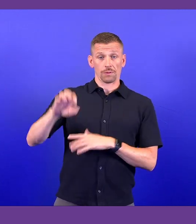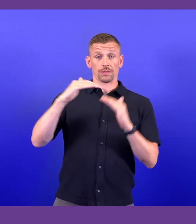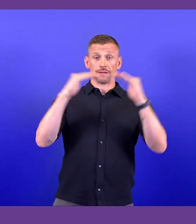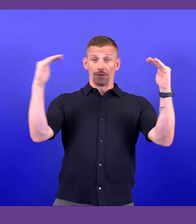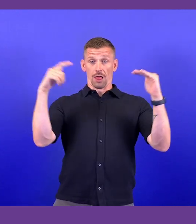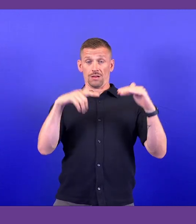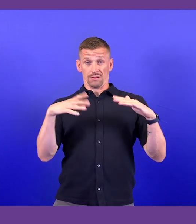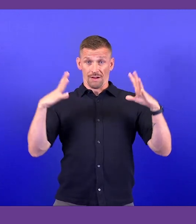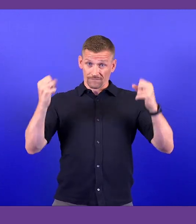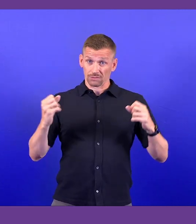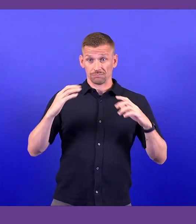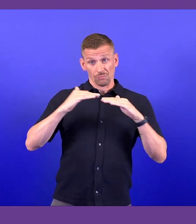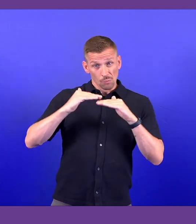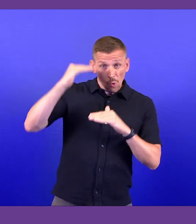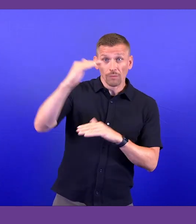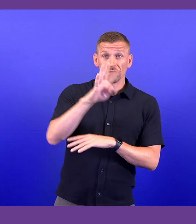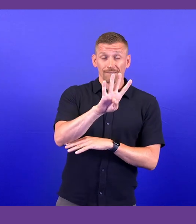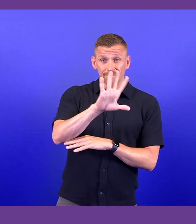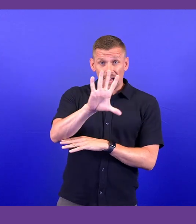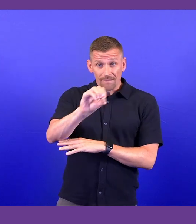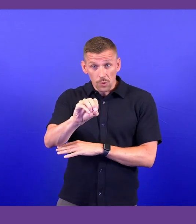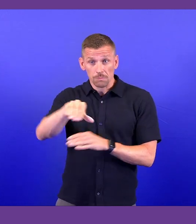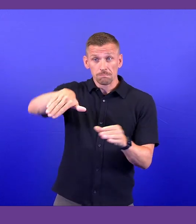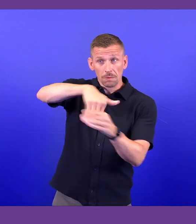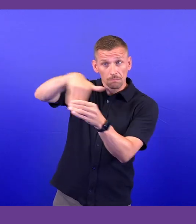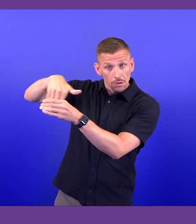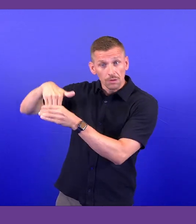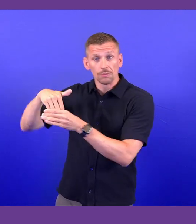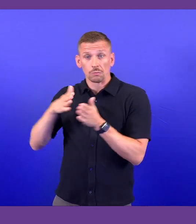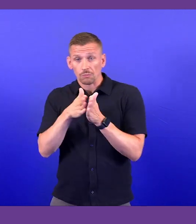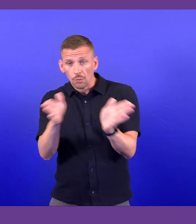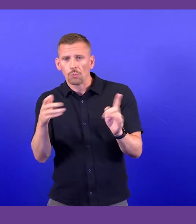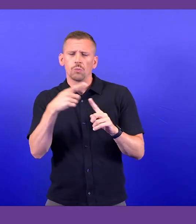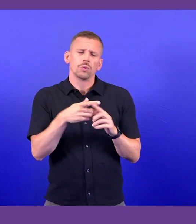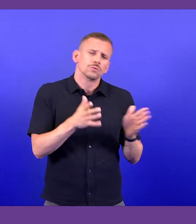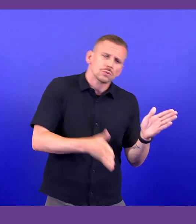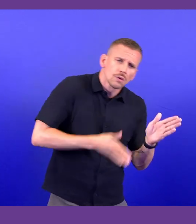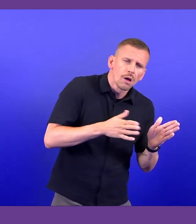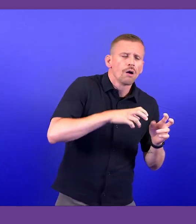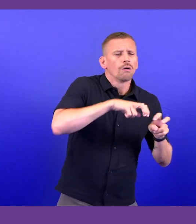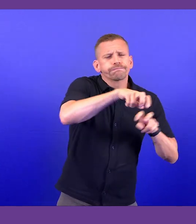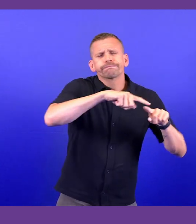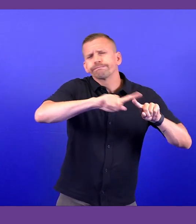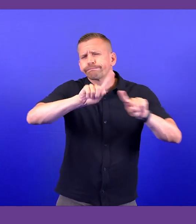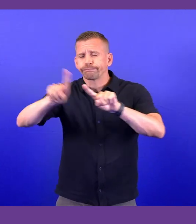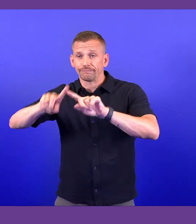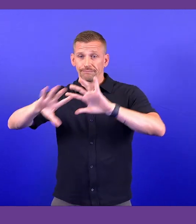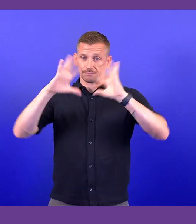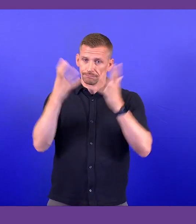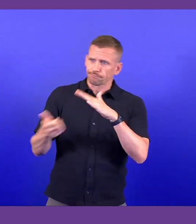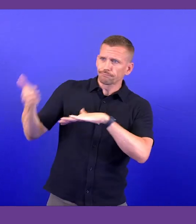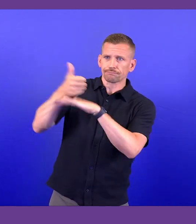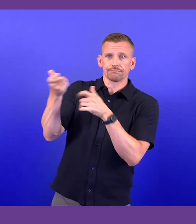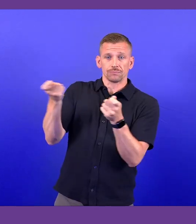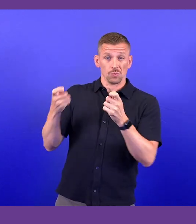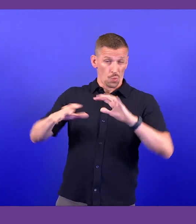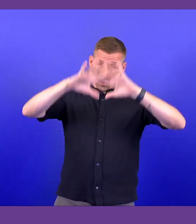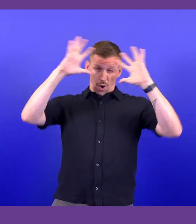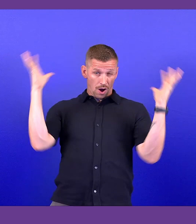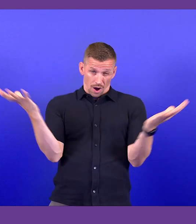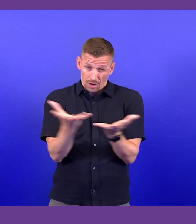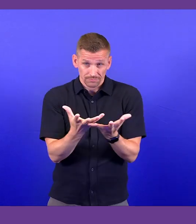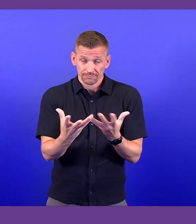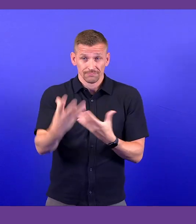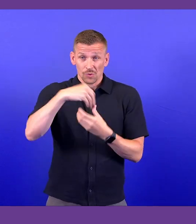operators and authorities, and worldwide more than 2,000 members. We have also a dedicated